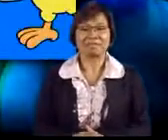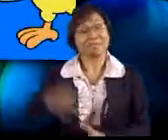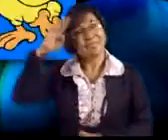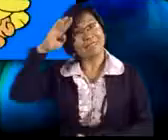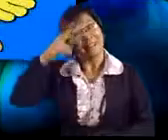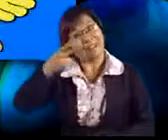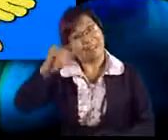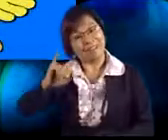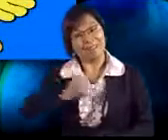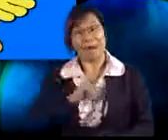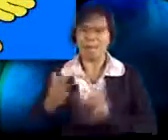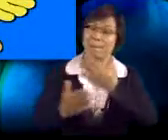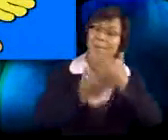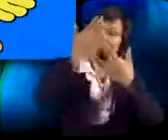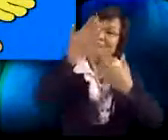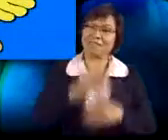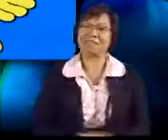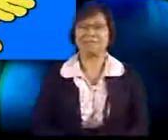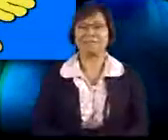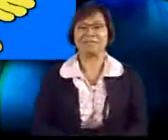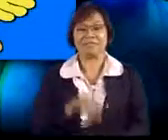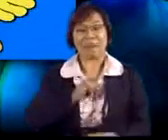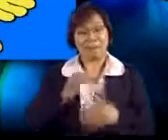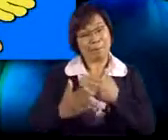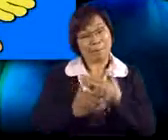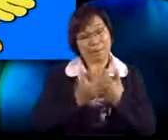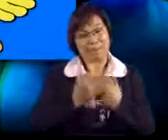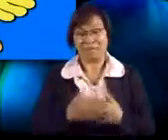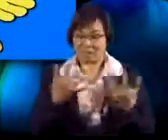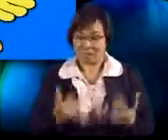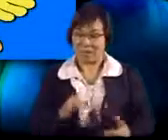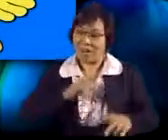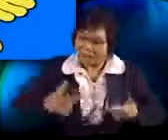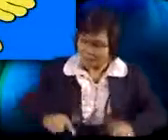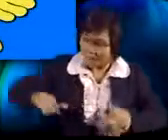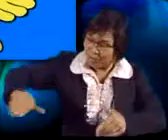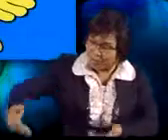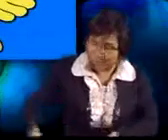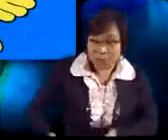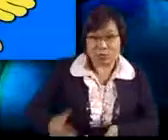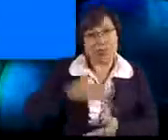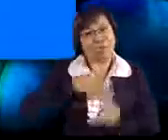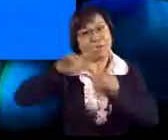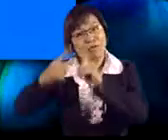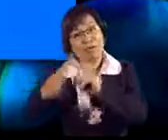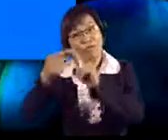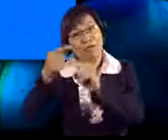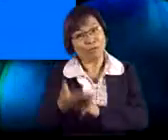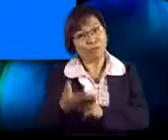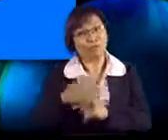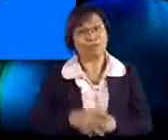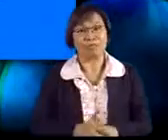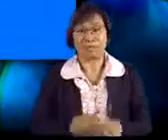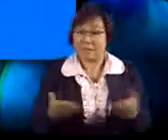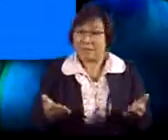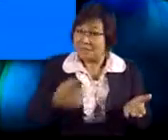Hi, I'm back. Now, let me introduce my friends to you.